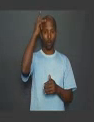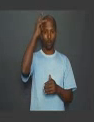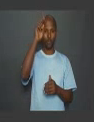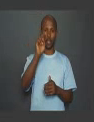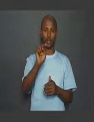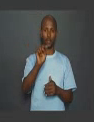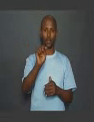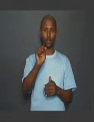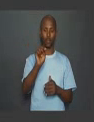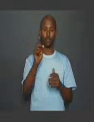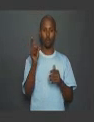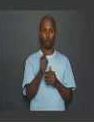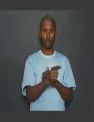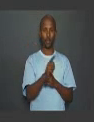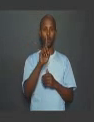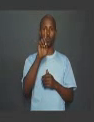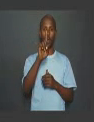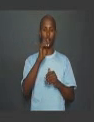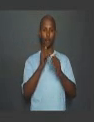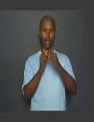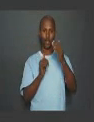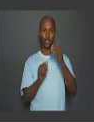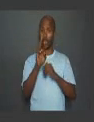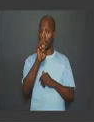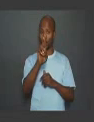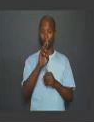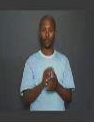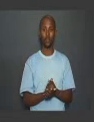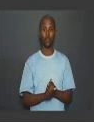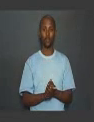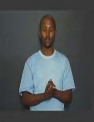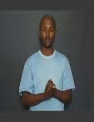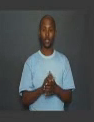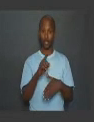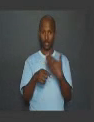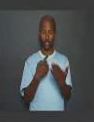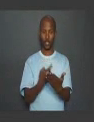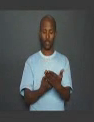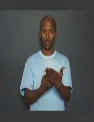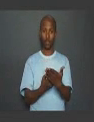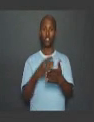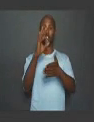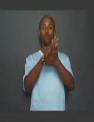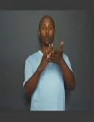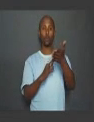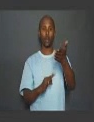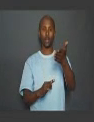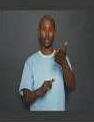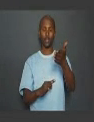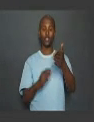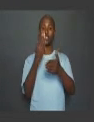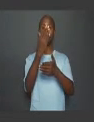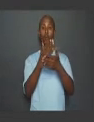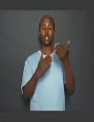of n over 1 minus r. This is the formula for the